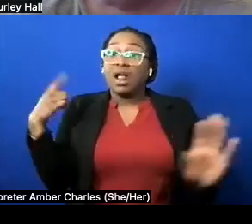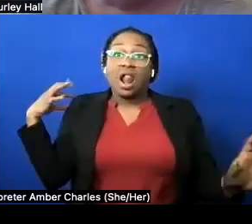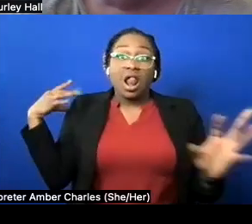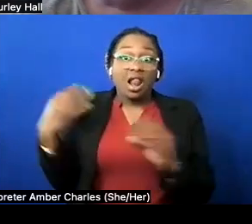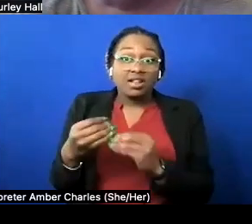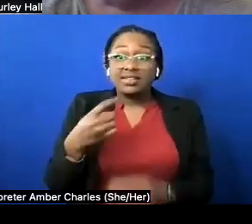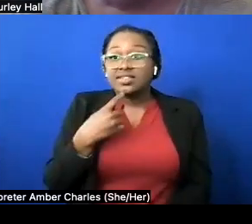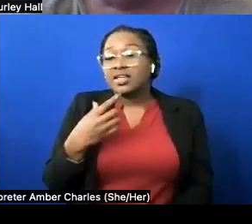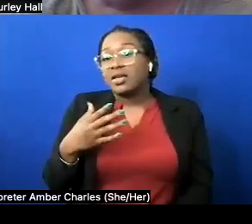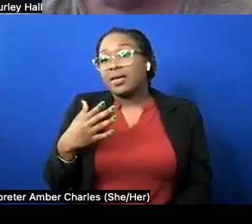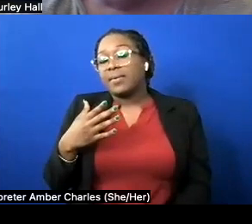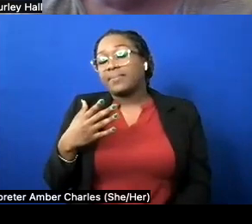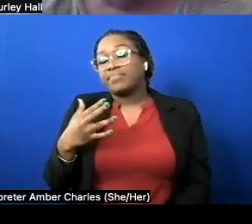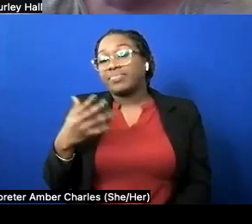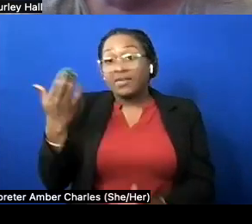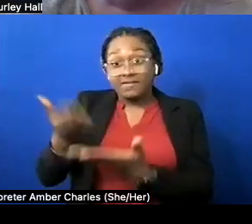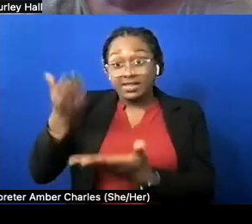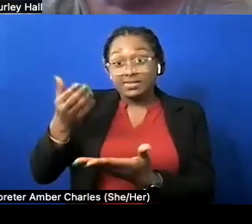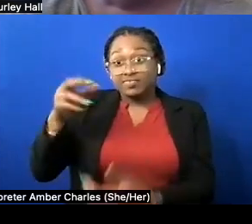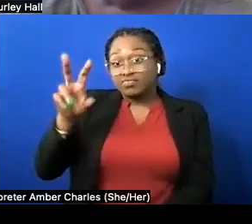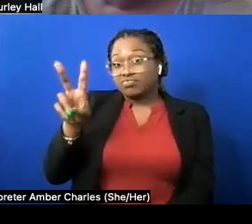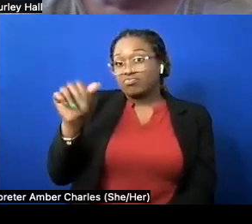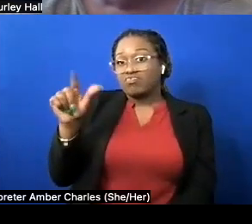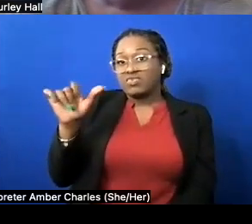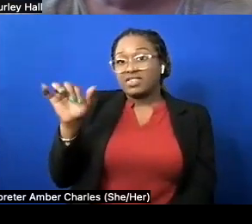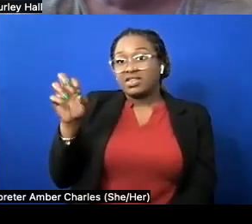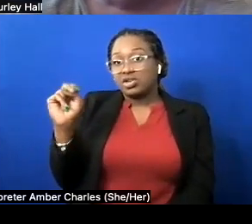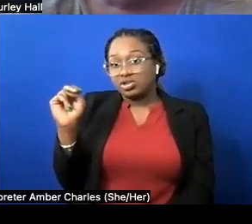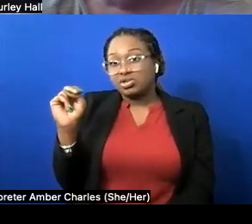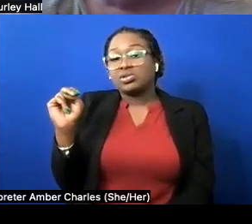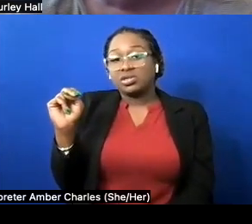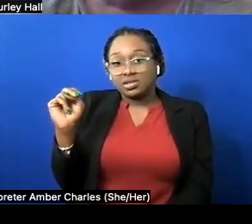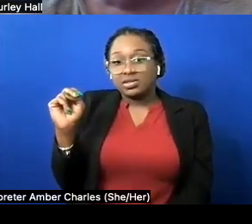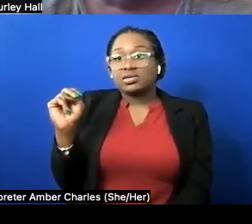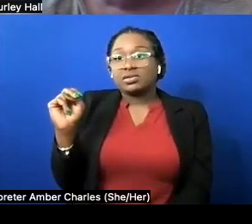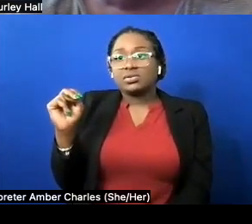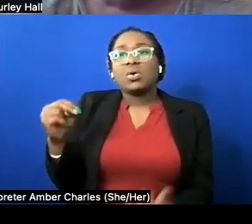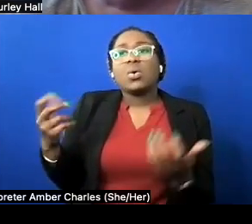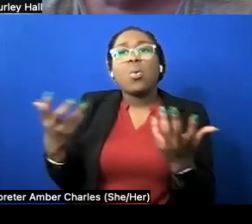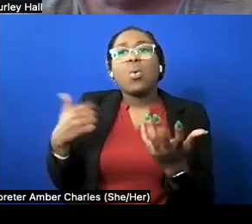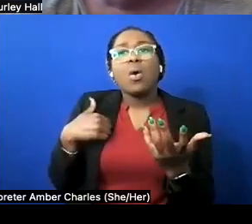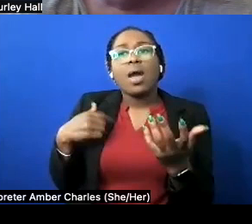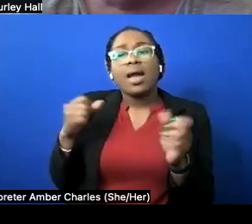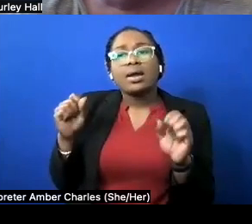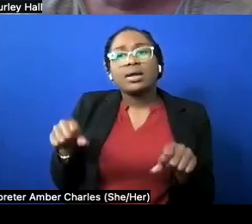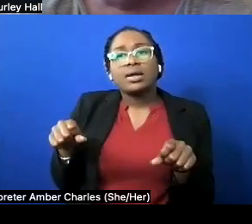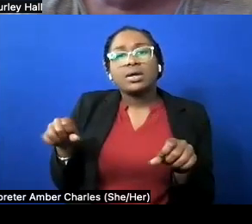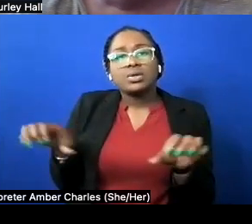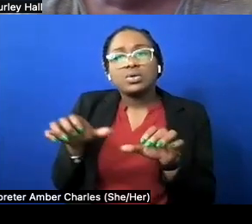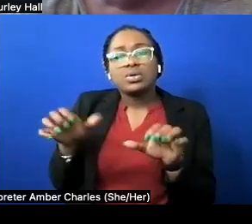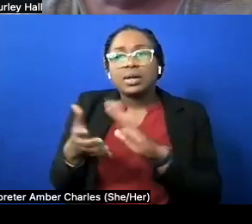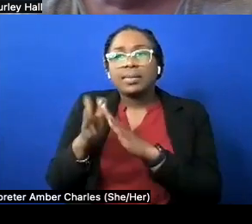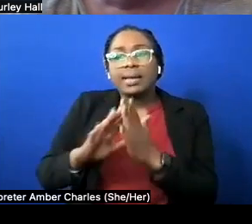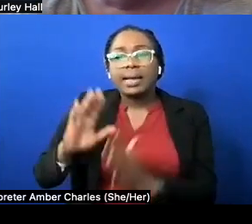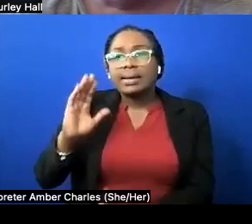that validation was, what can I do to feel seen, regarded